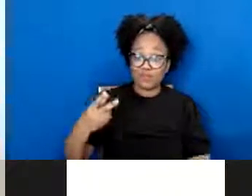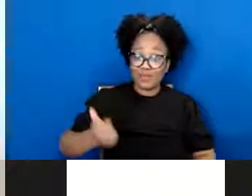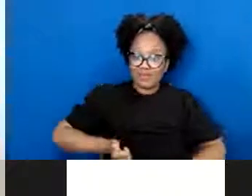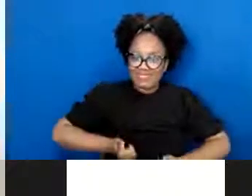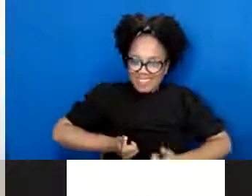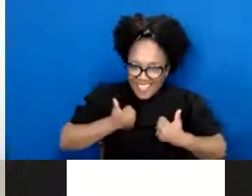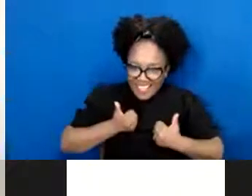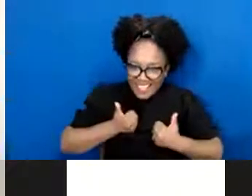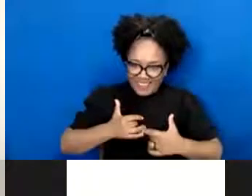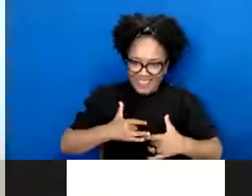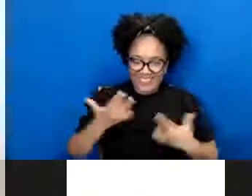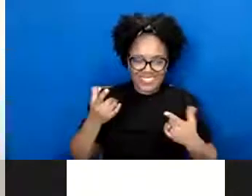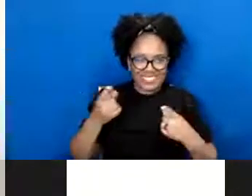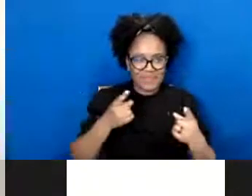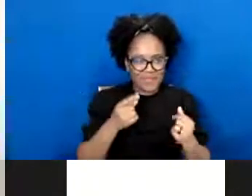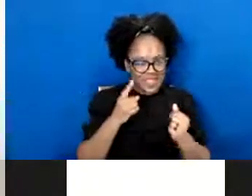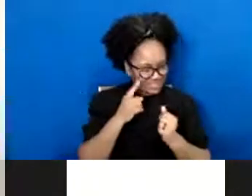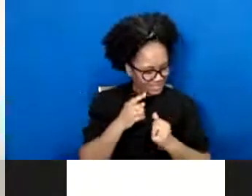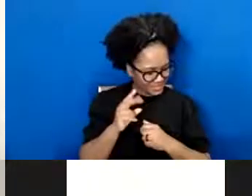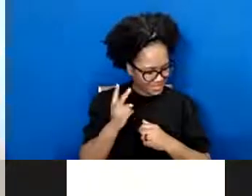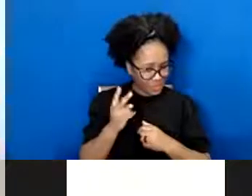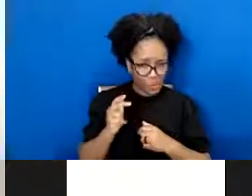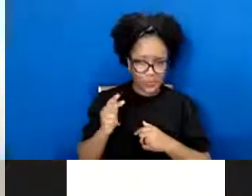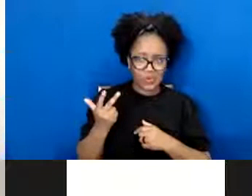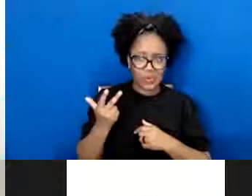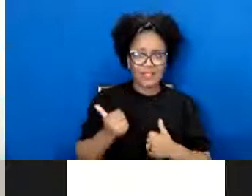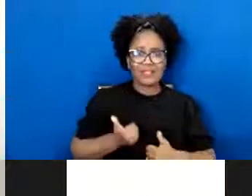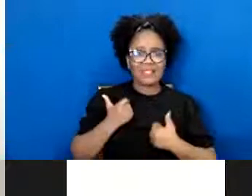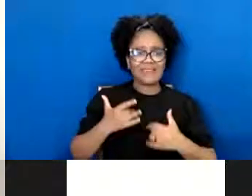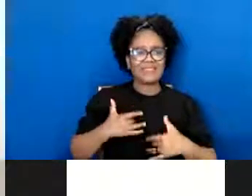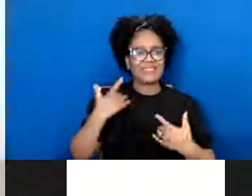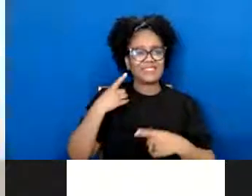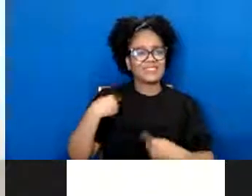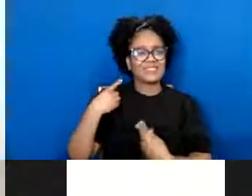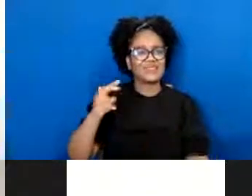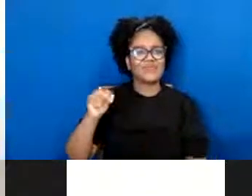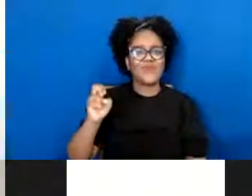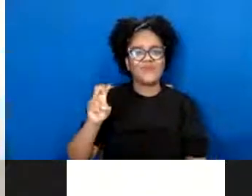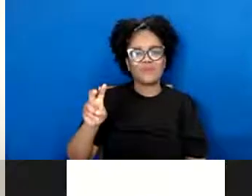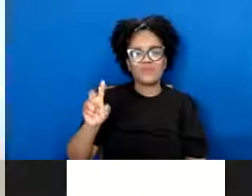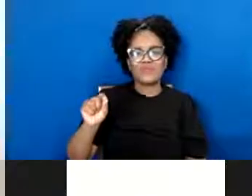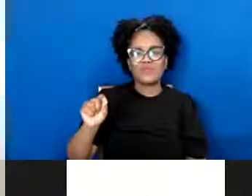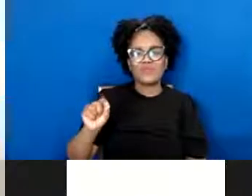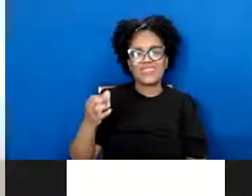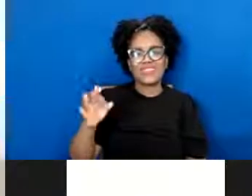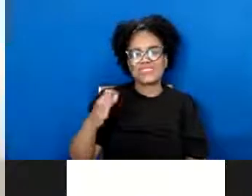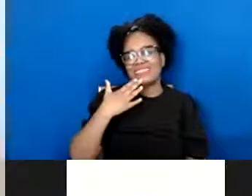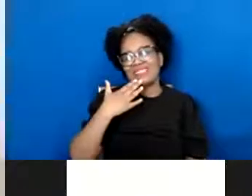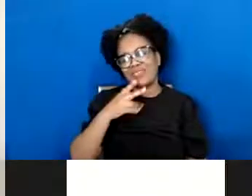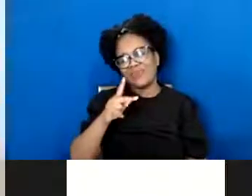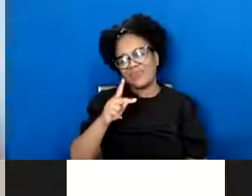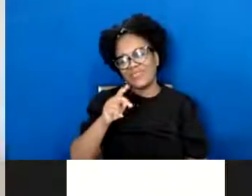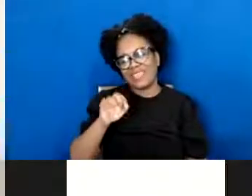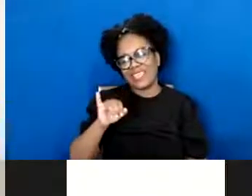It will only be our second and third live event since November 2019. Right. But thank you, Daisy. Thank you. Thank